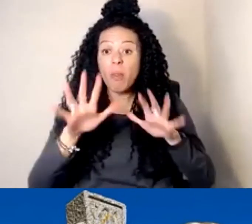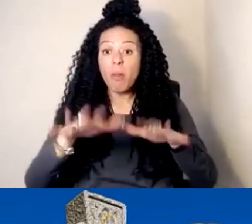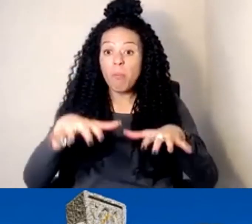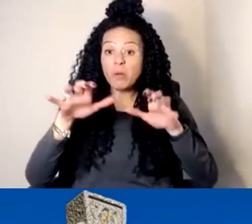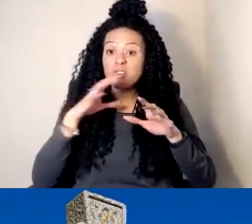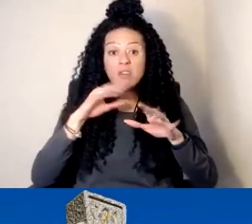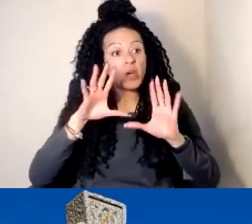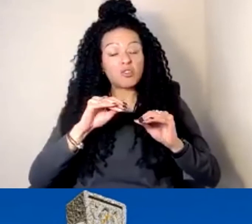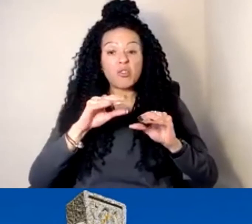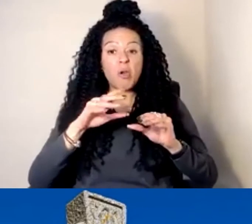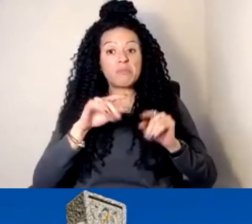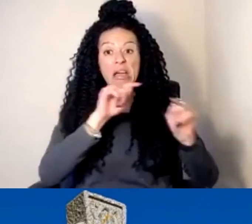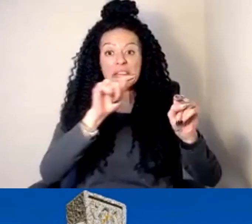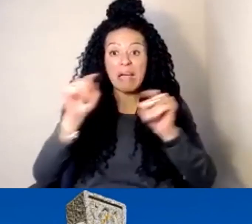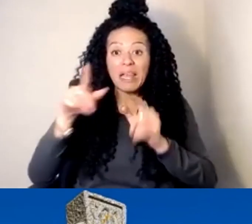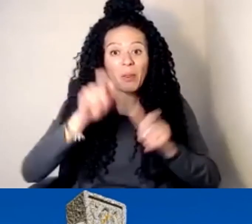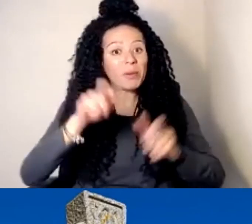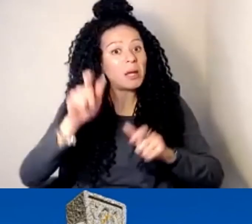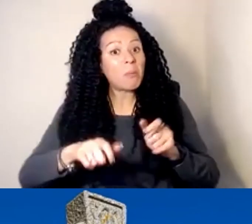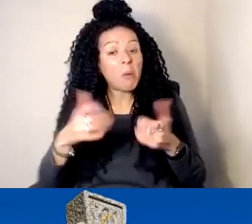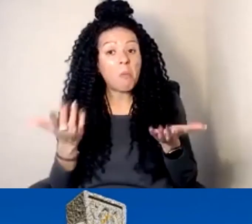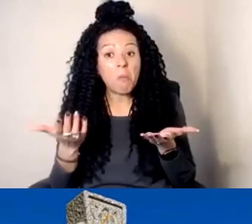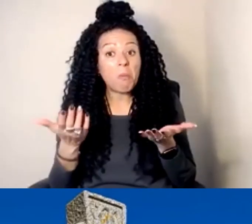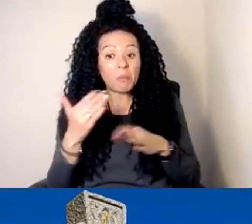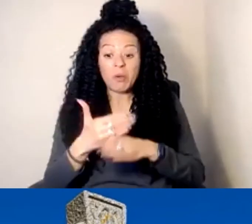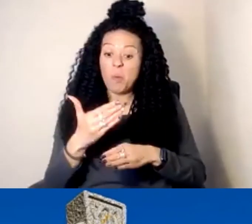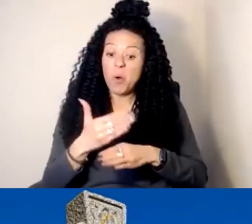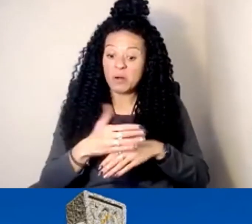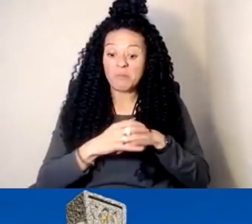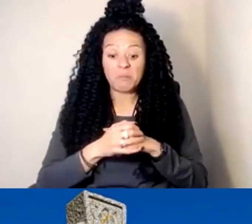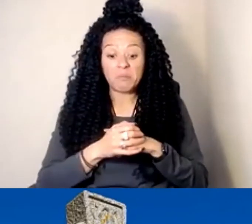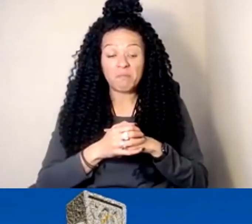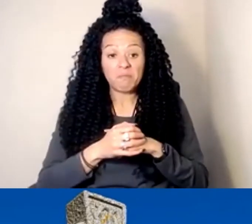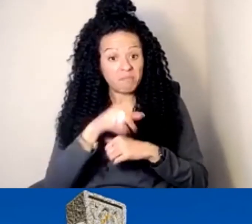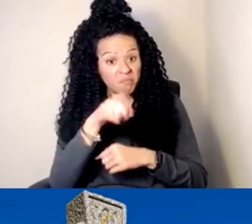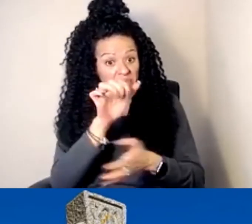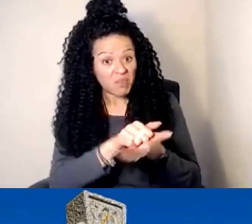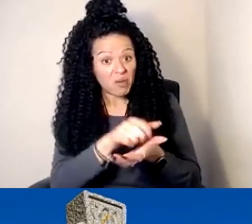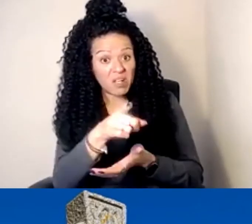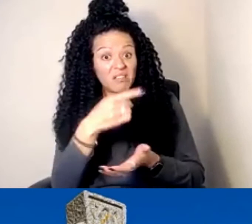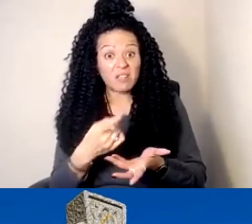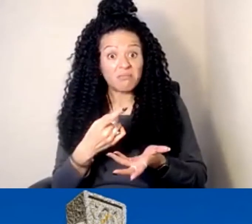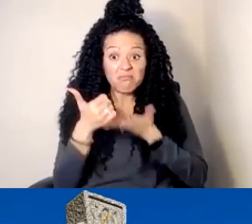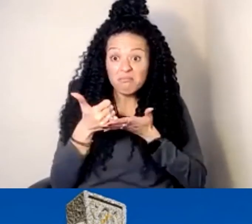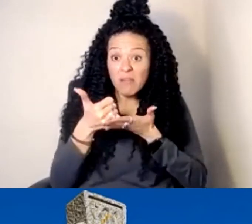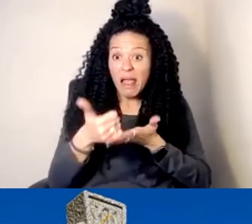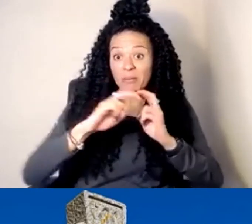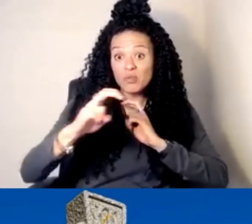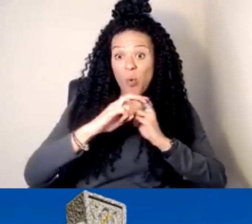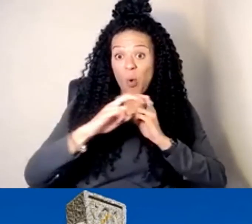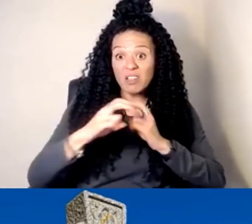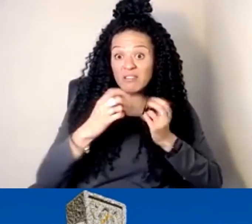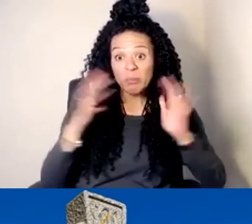attacking people. So, you know, that was, oh, it's definitely worked, hasn't it? And as you quite rightly say, it has helped the tourist trade